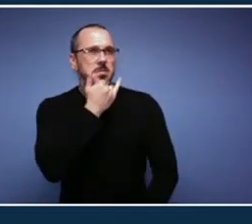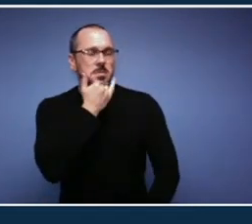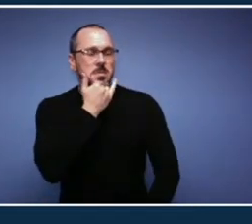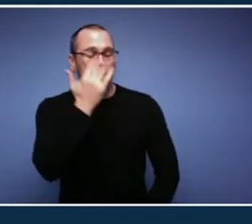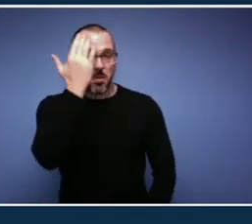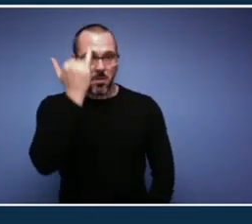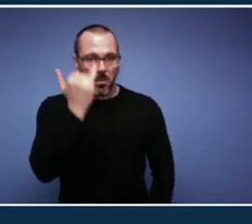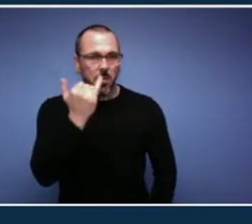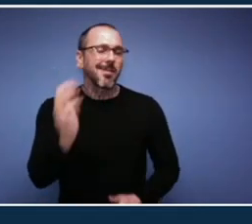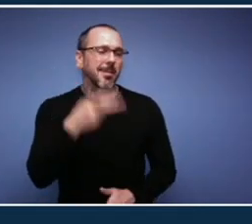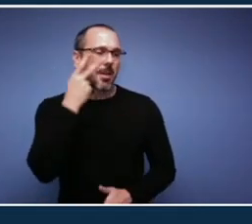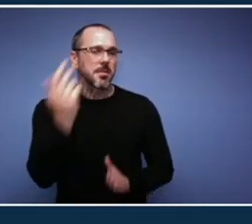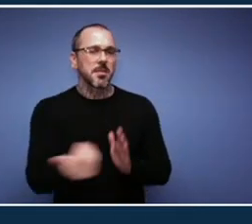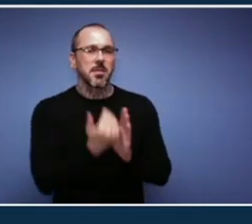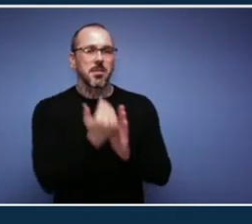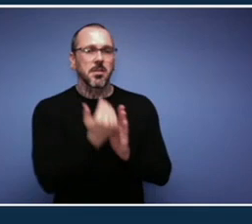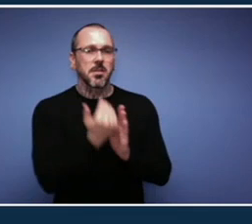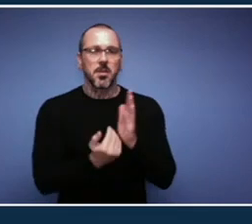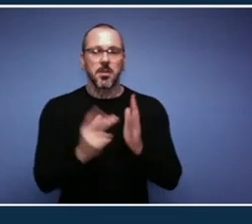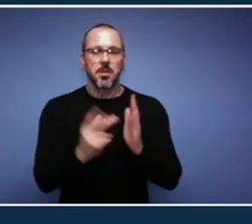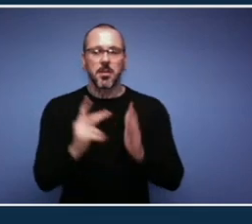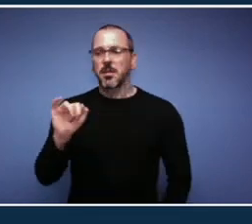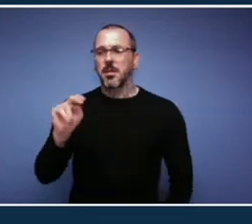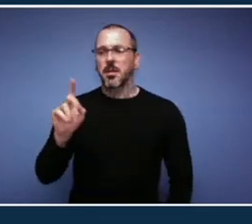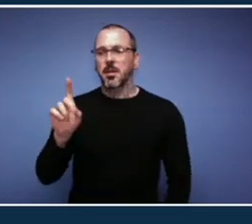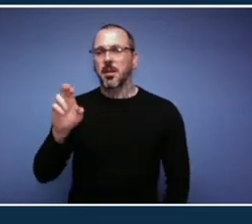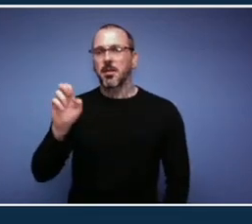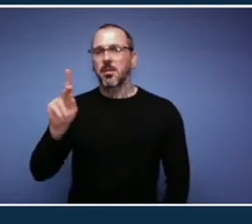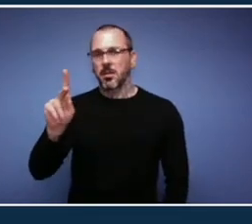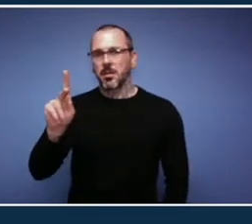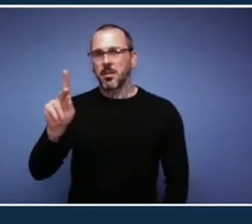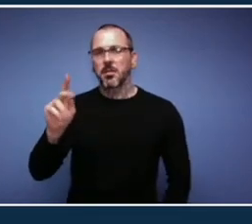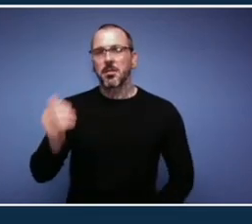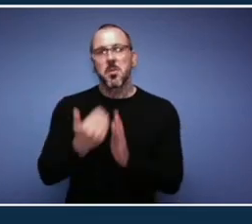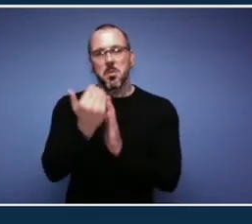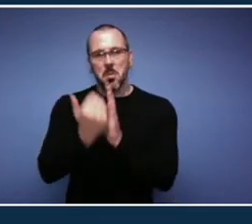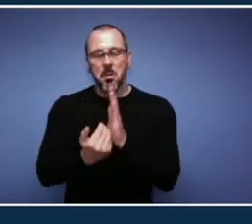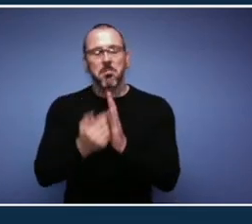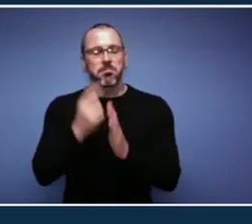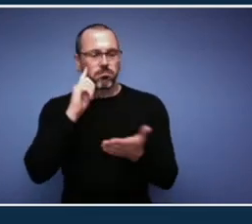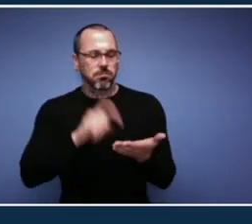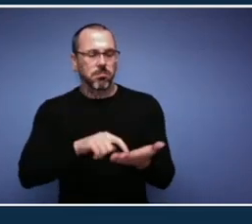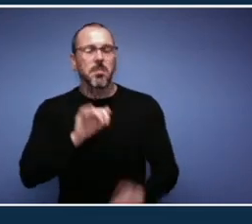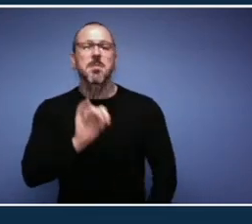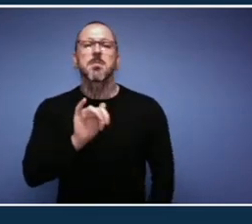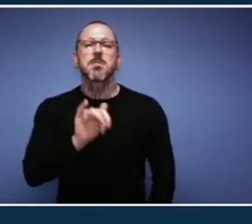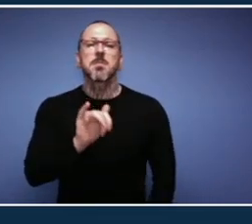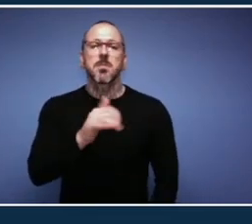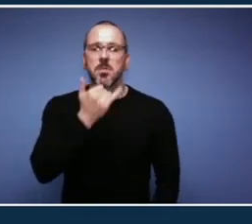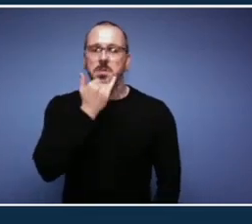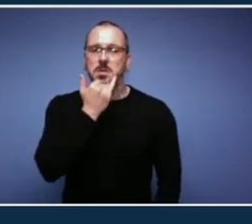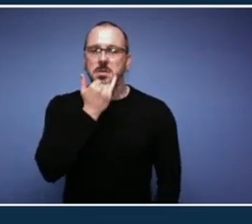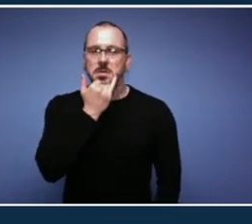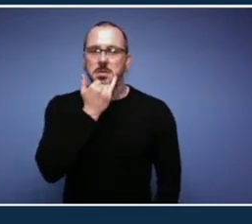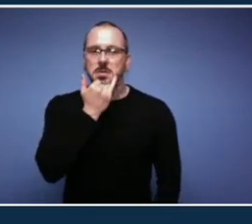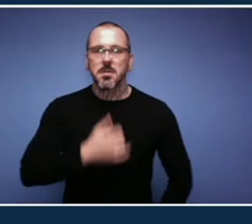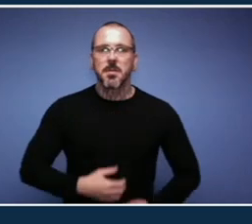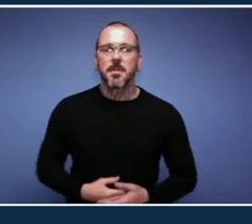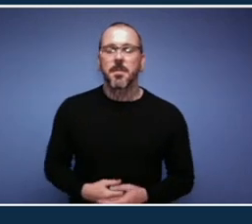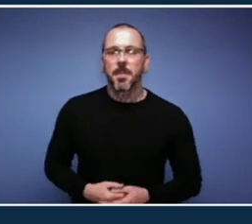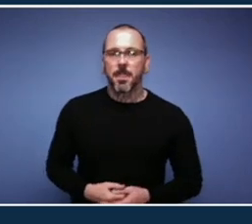which the GRC grew out of. So they've known since 2008 that they were doing something